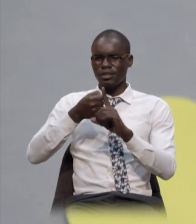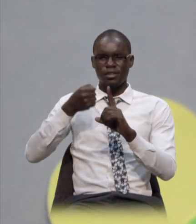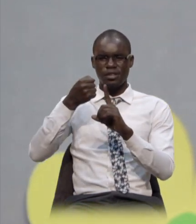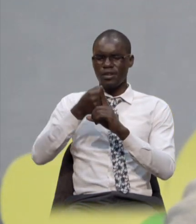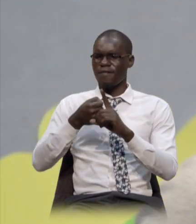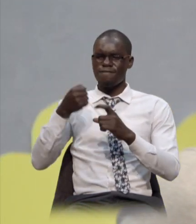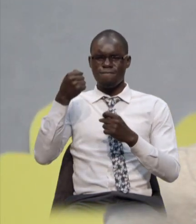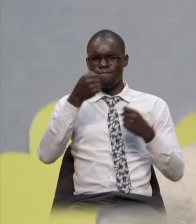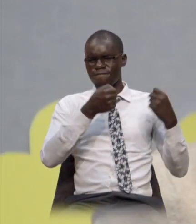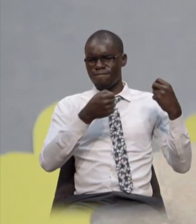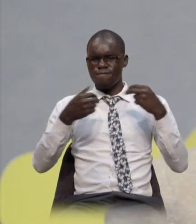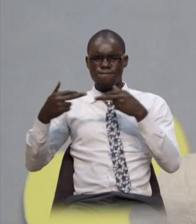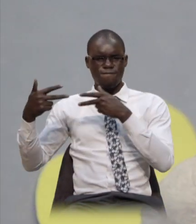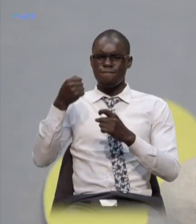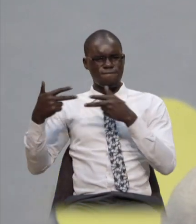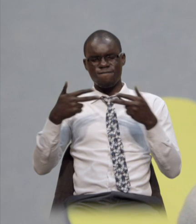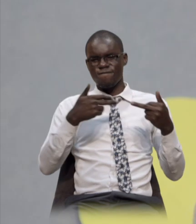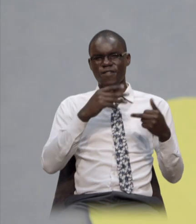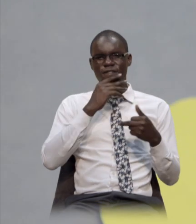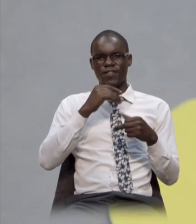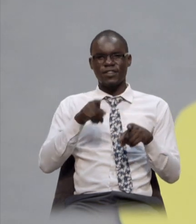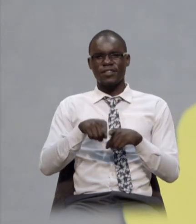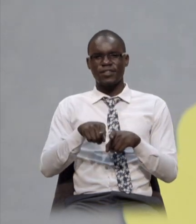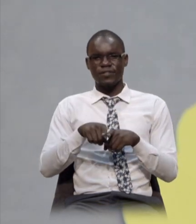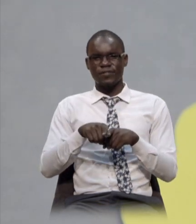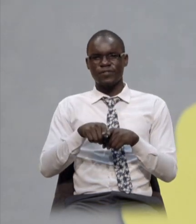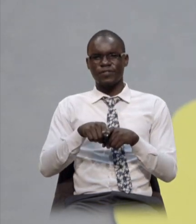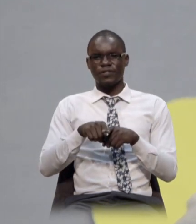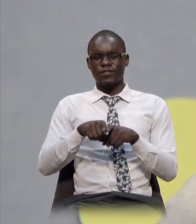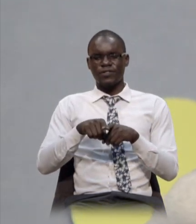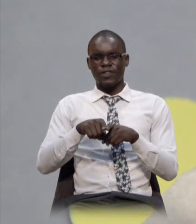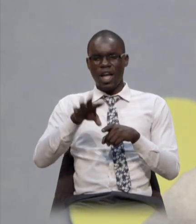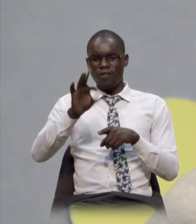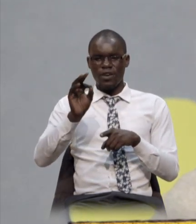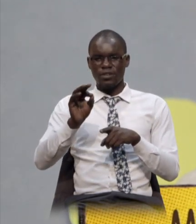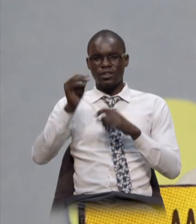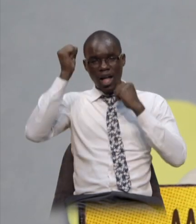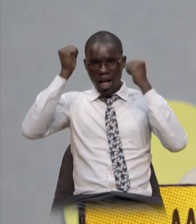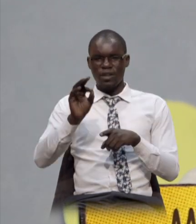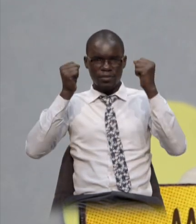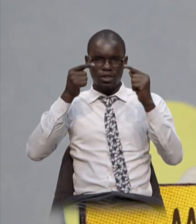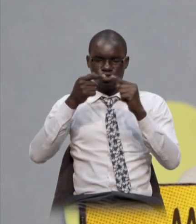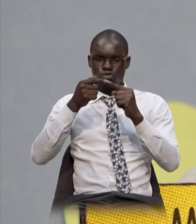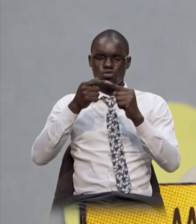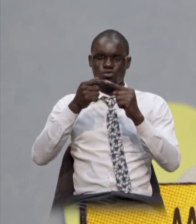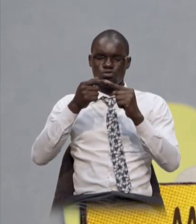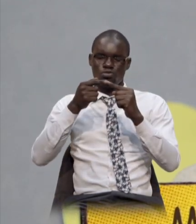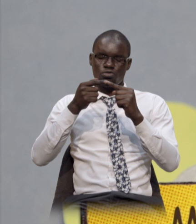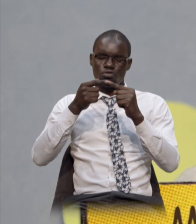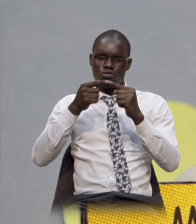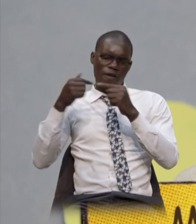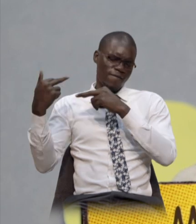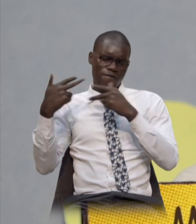father as he was a king and even looked for an army to fight again as the father. That boy